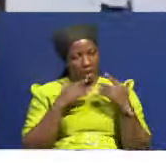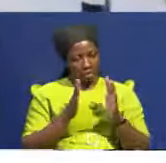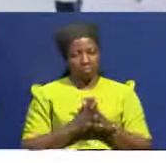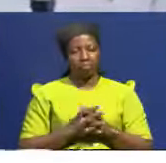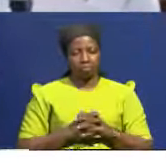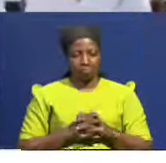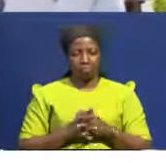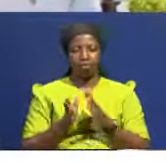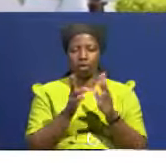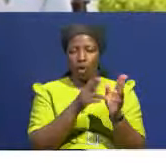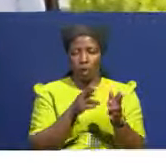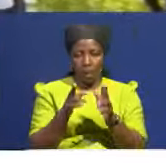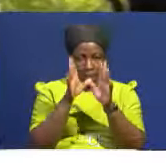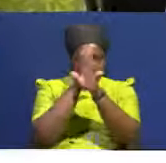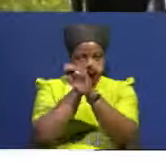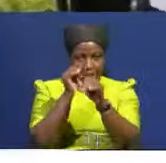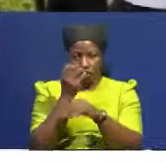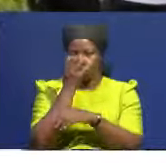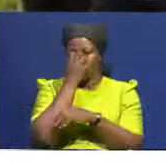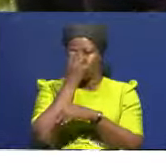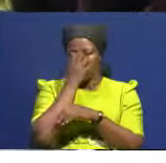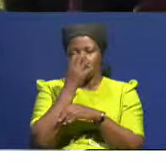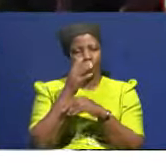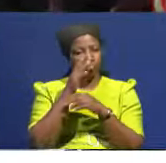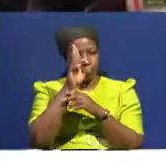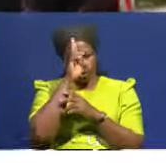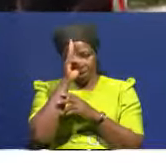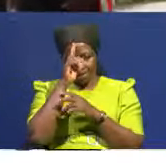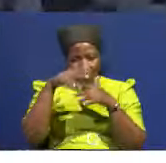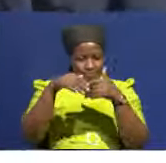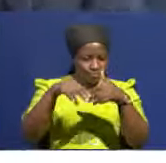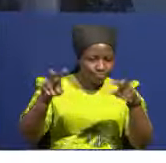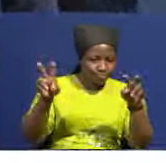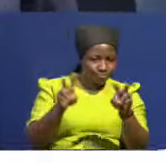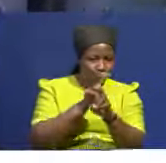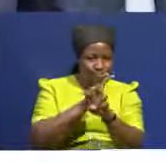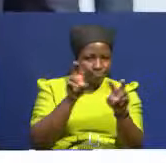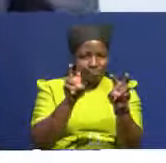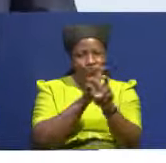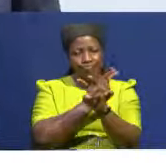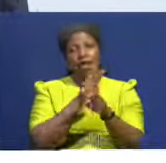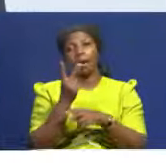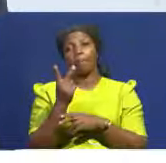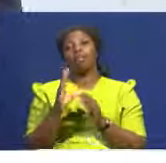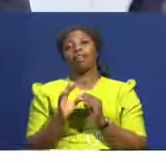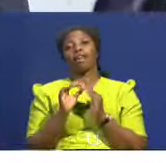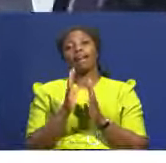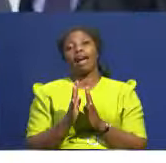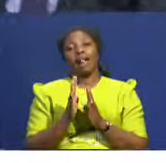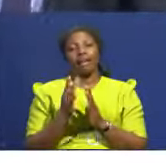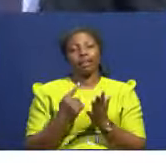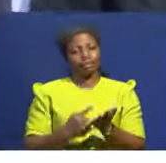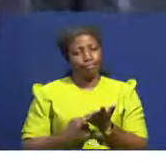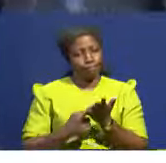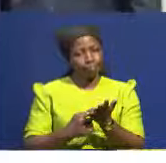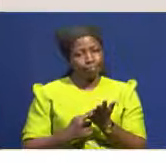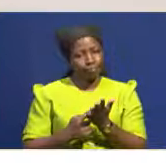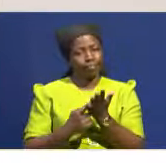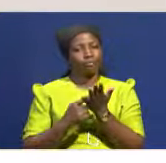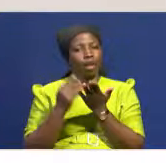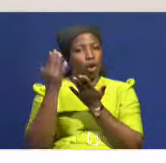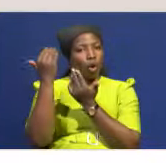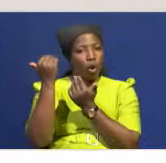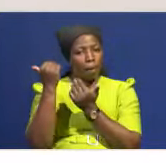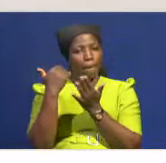As a tradition, President Ruto inspected a guard of honor. The two leaders are to discuss the Tumaini